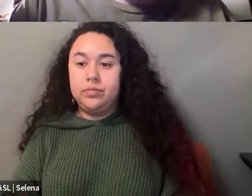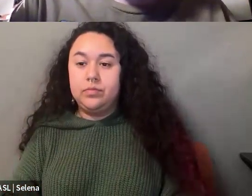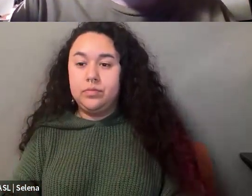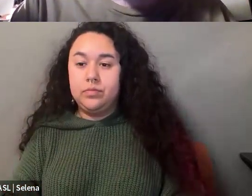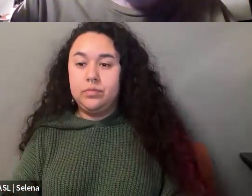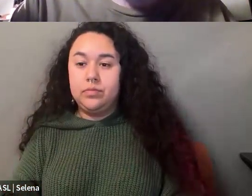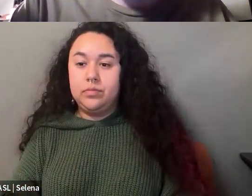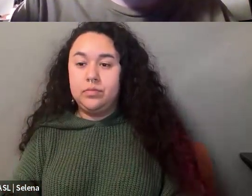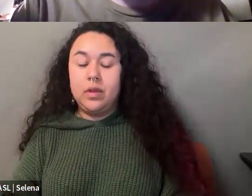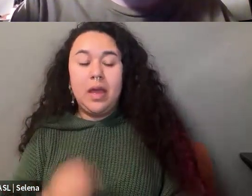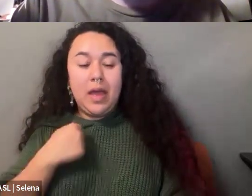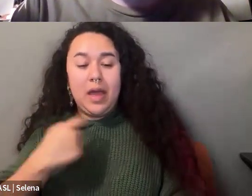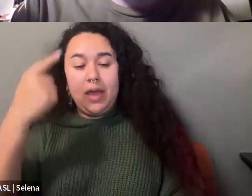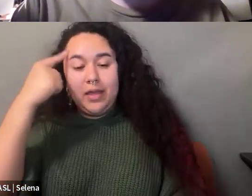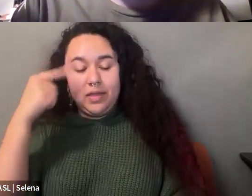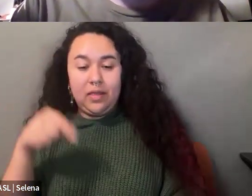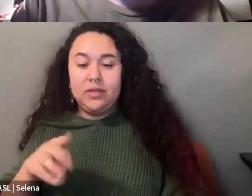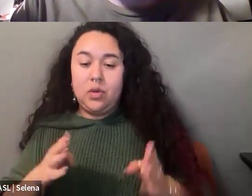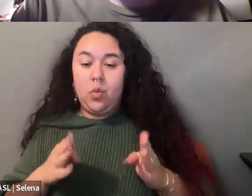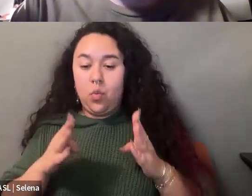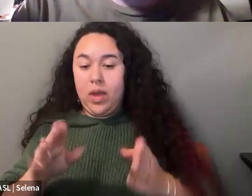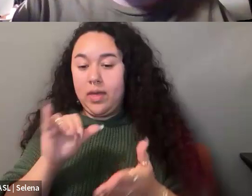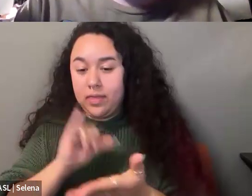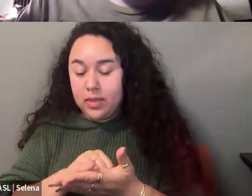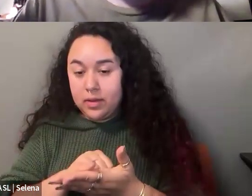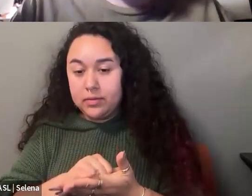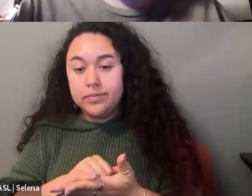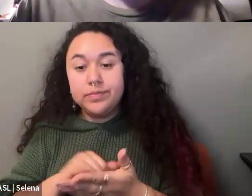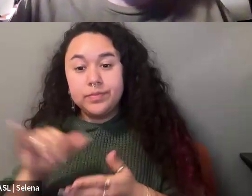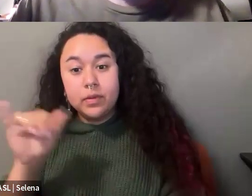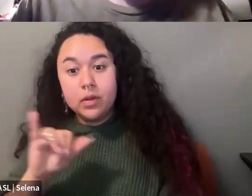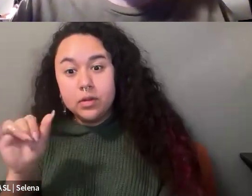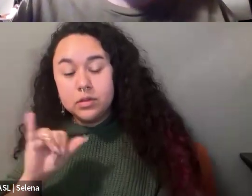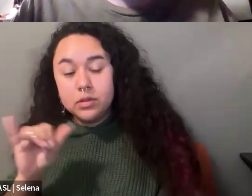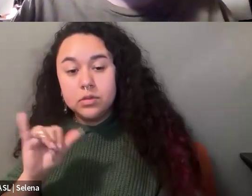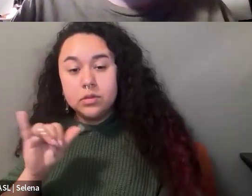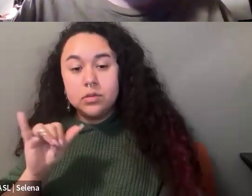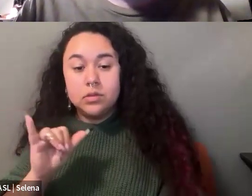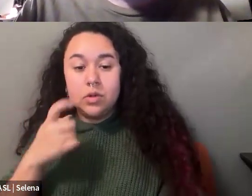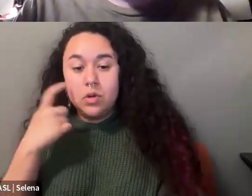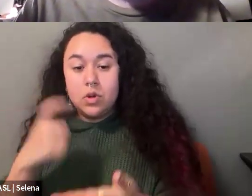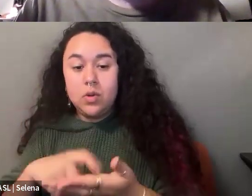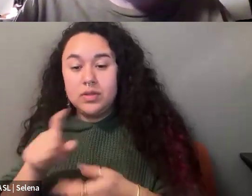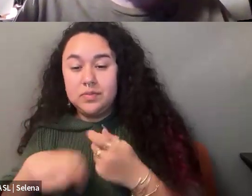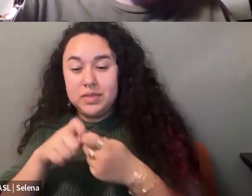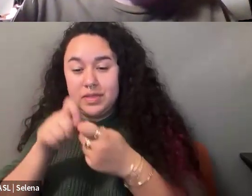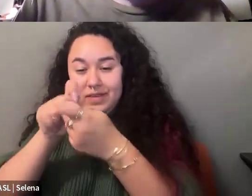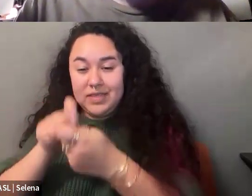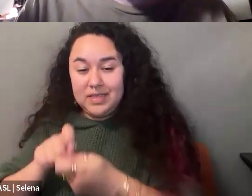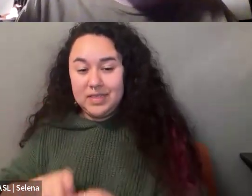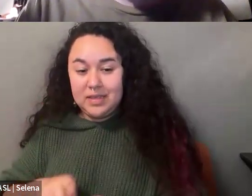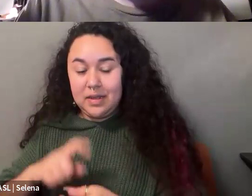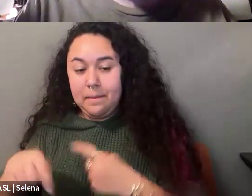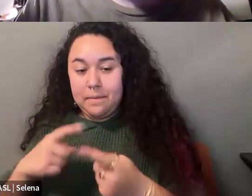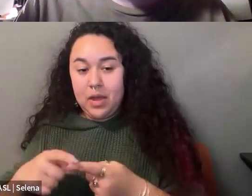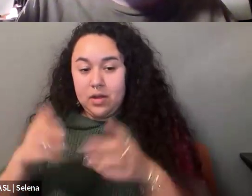think it's a way that, and also like noticing specific details